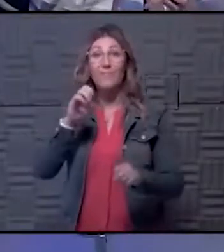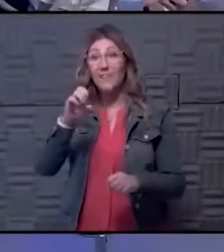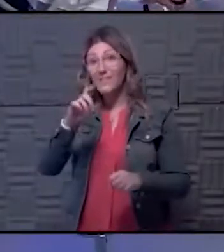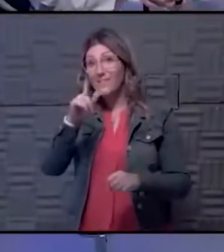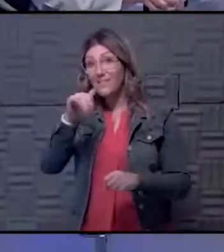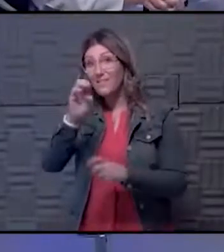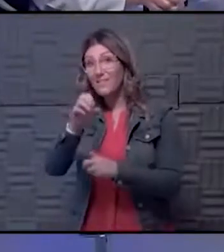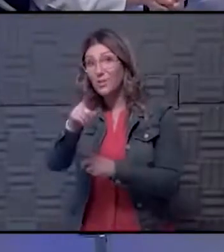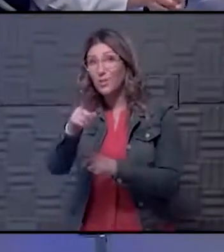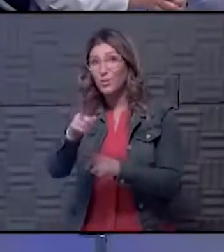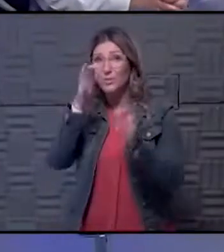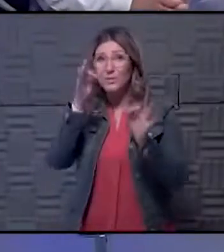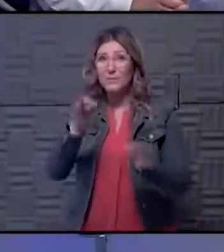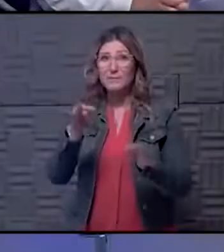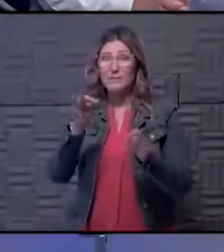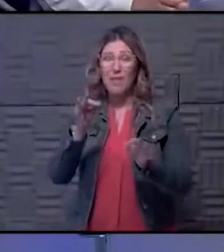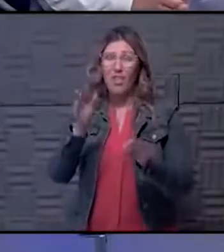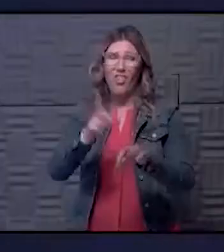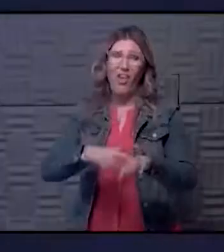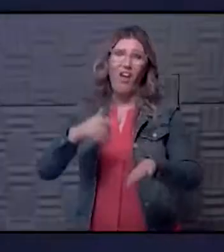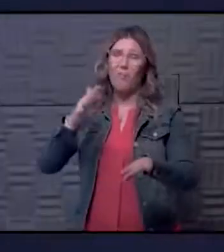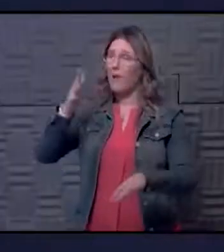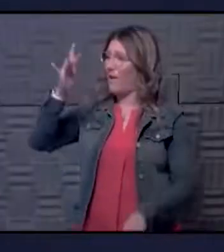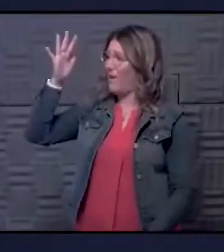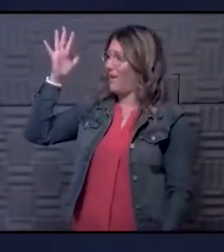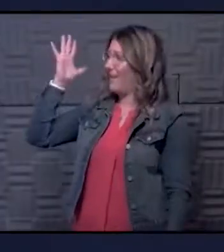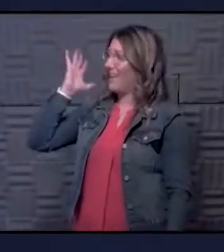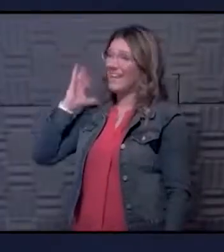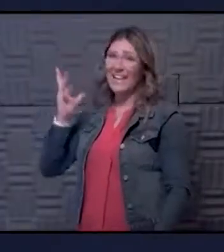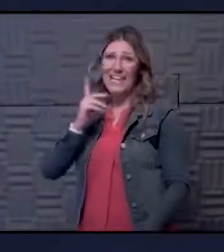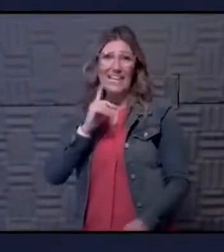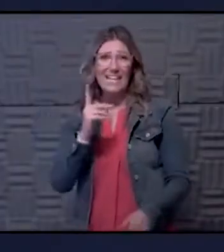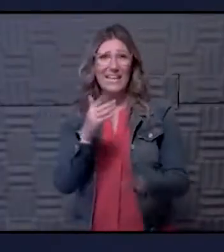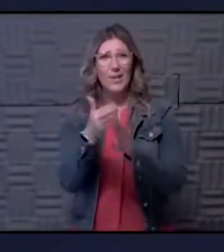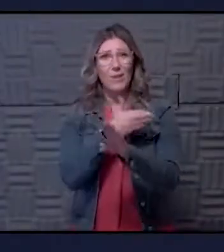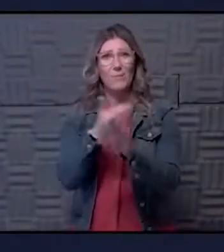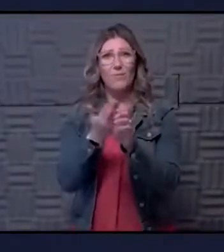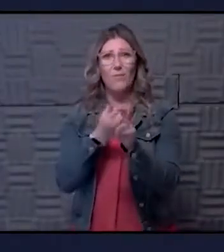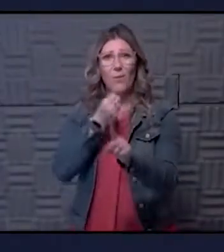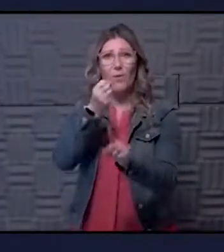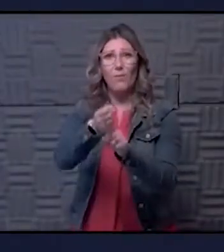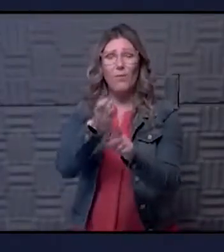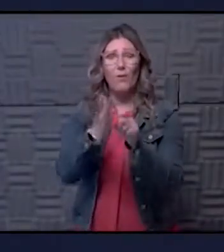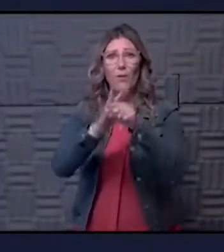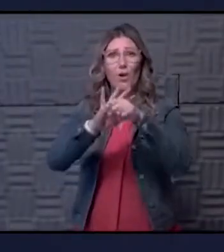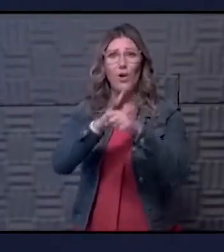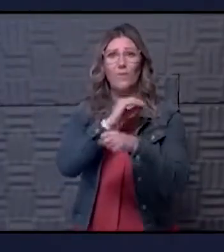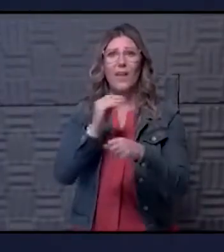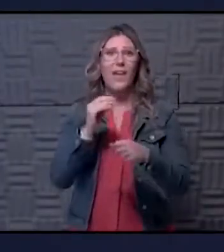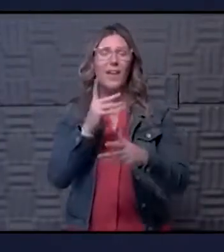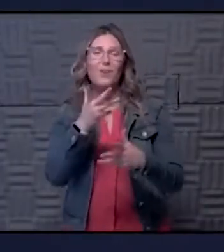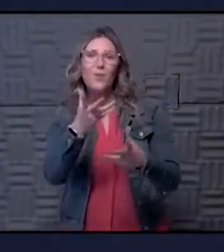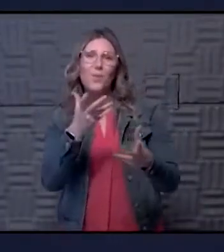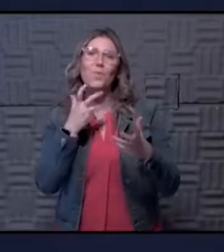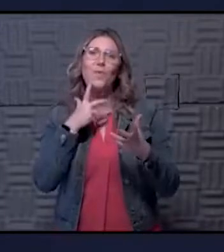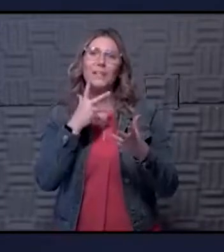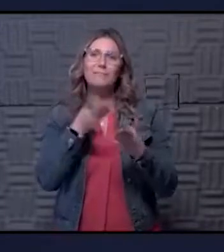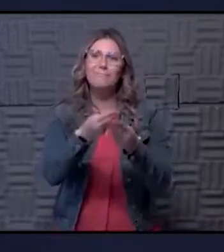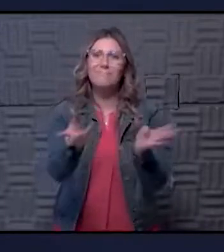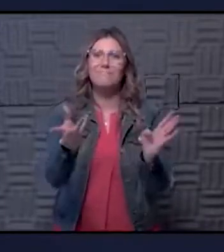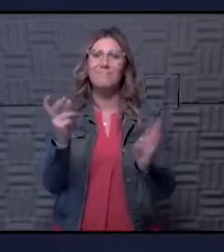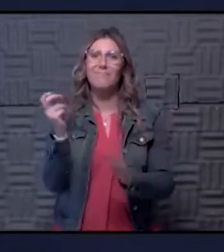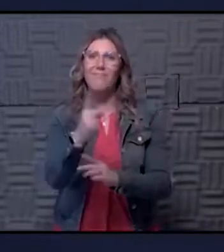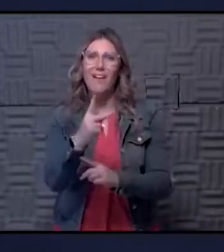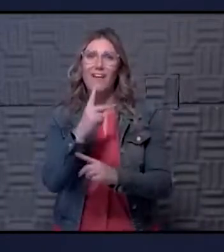a volunteer long before the pandemic to pay it forward. Tell us why that was important to you and what does that mean for you? Oh,